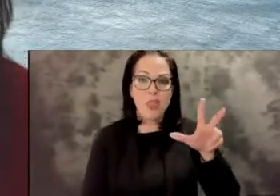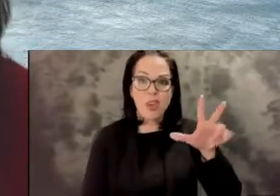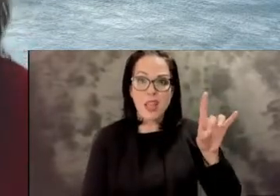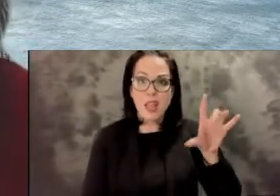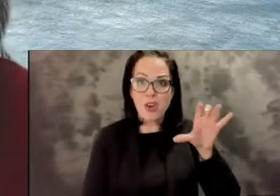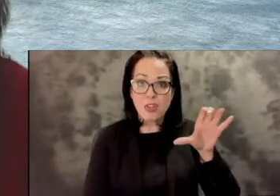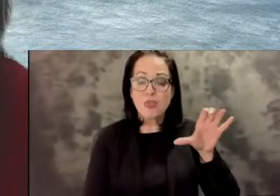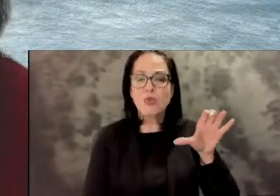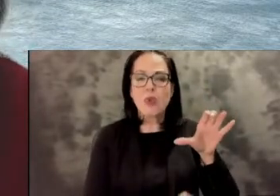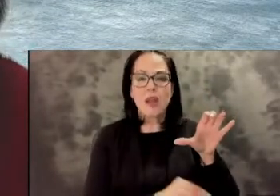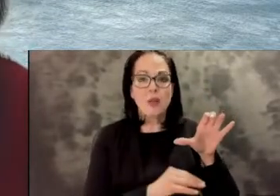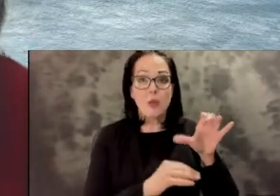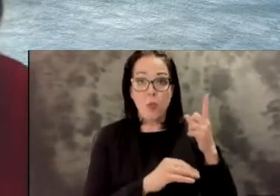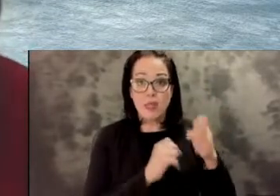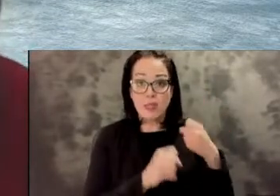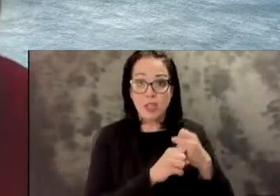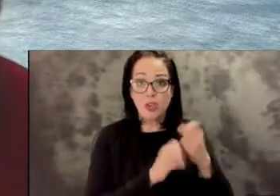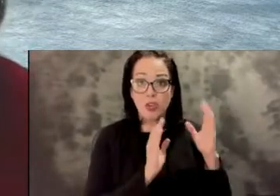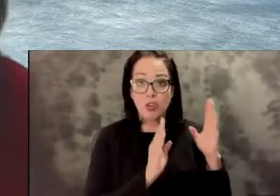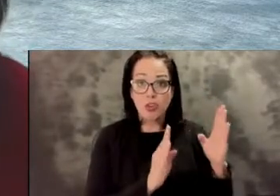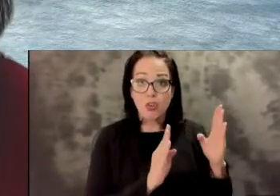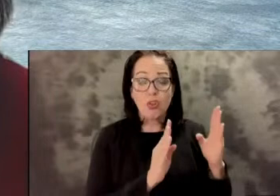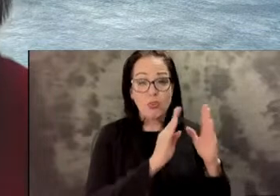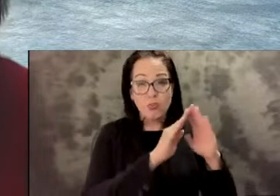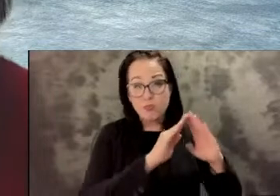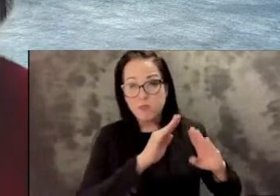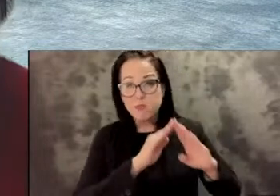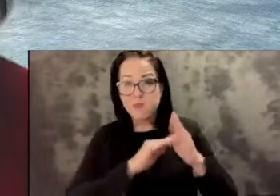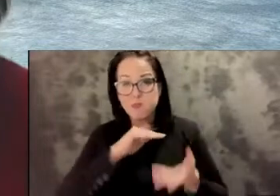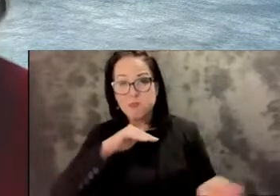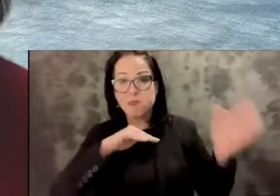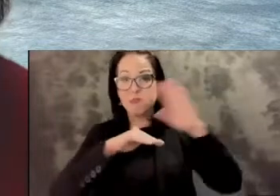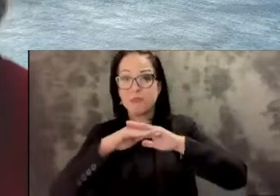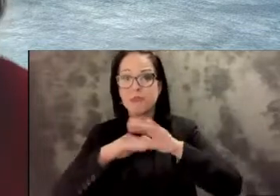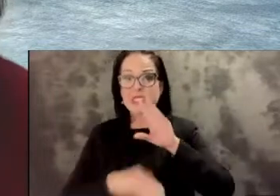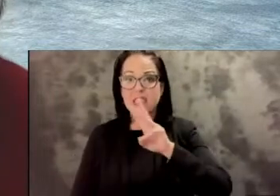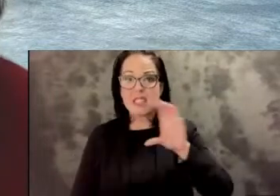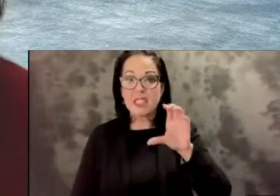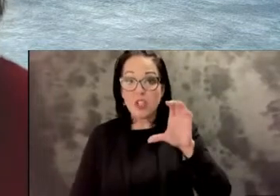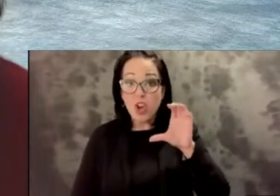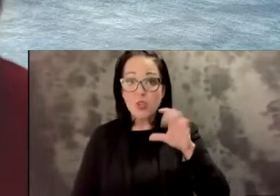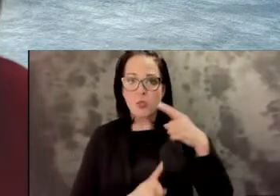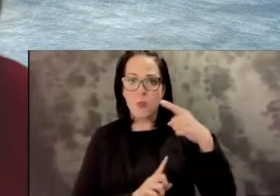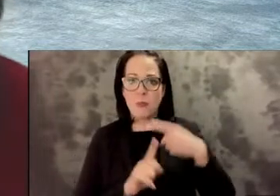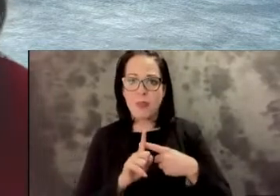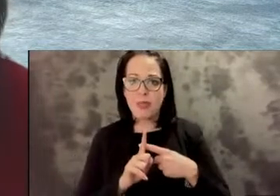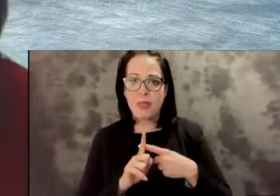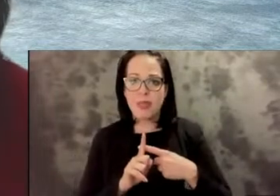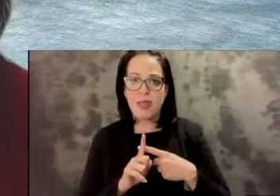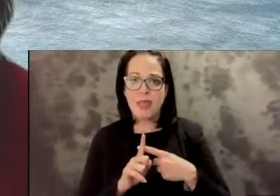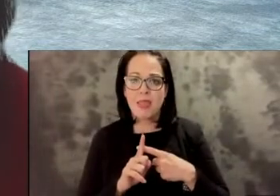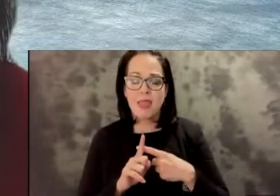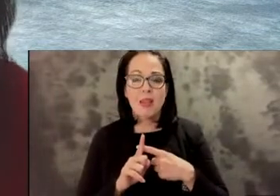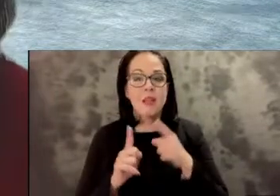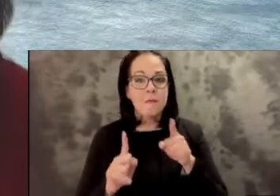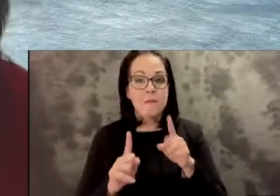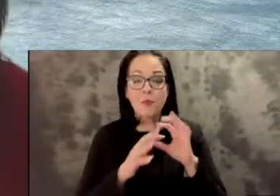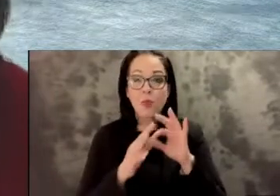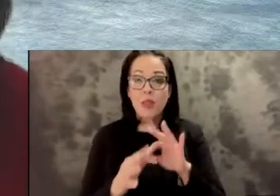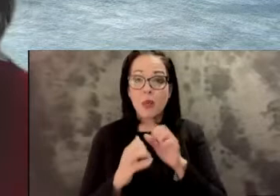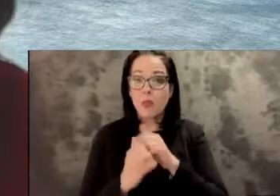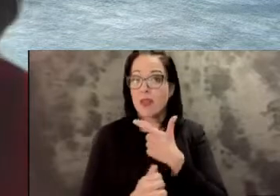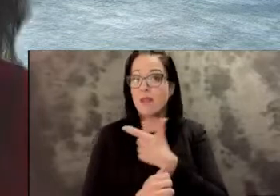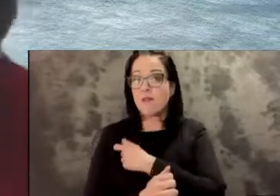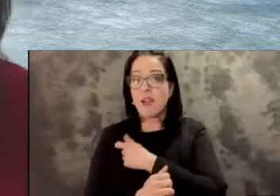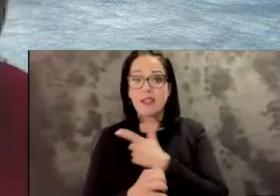3,800 over 1 year to 6,600 in 1 month. In terms of vaccinations, the